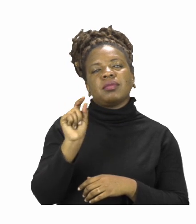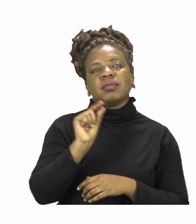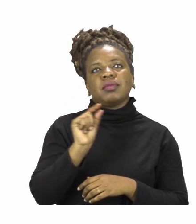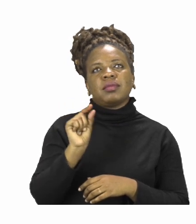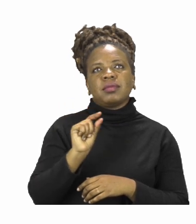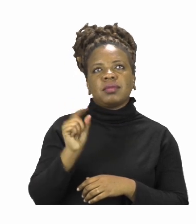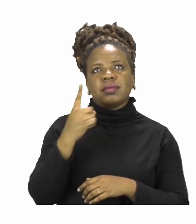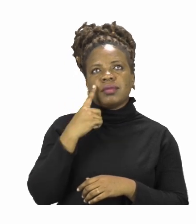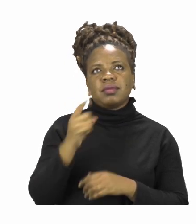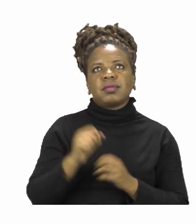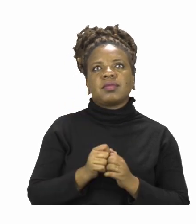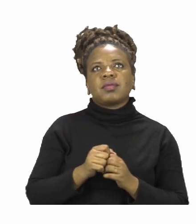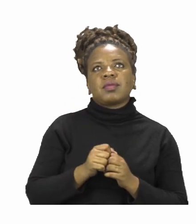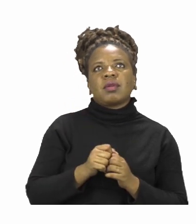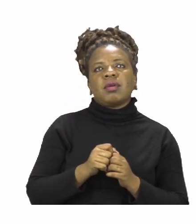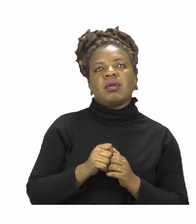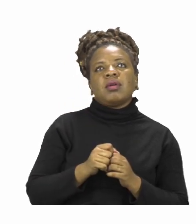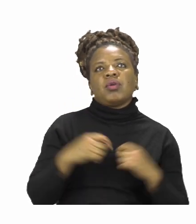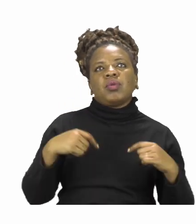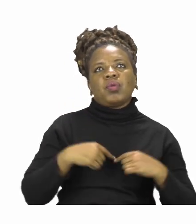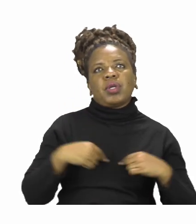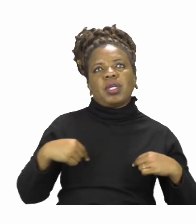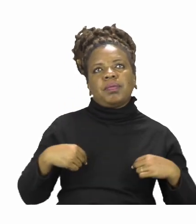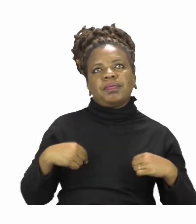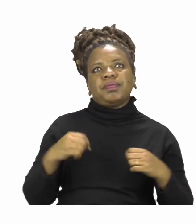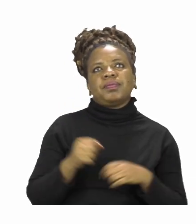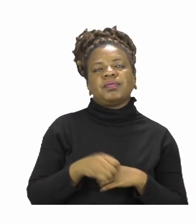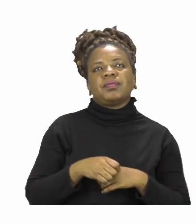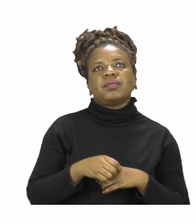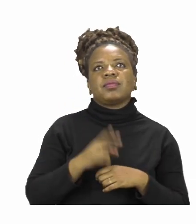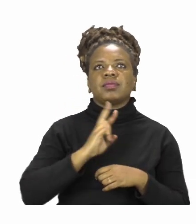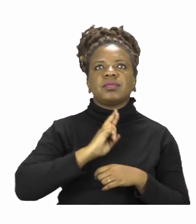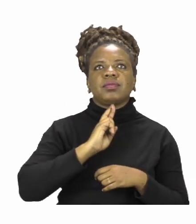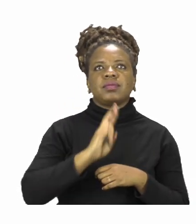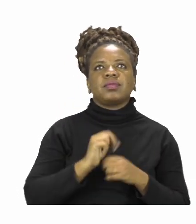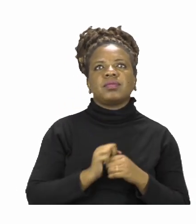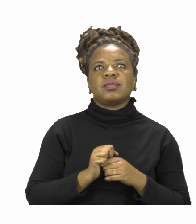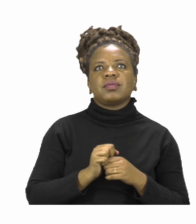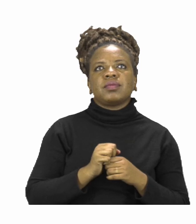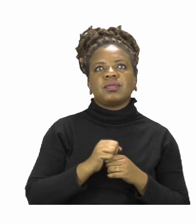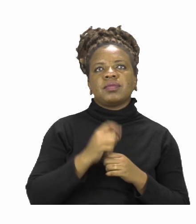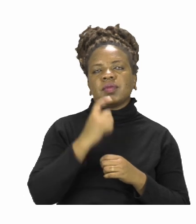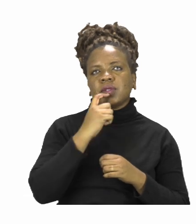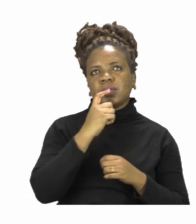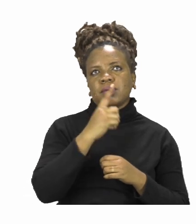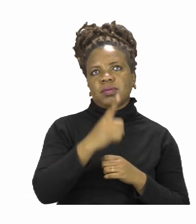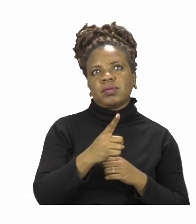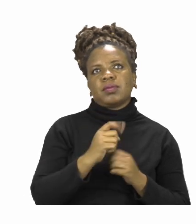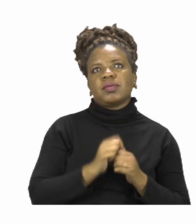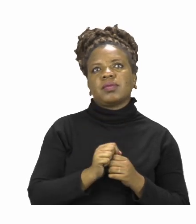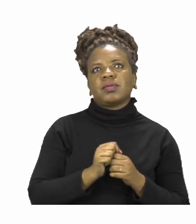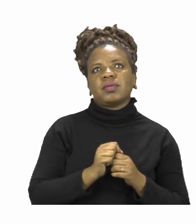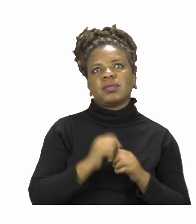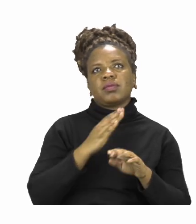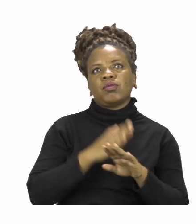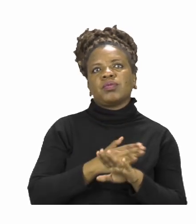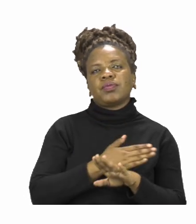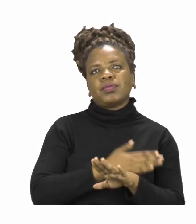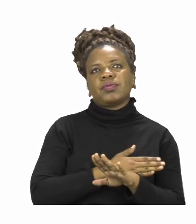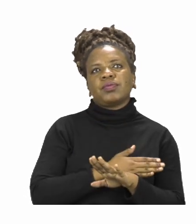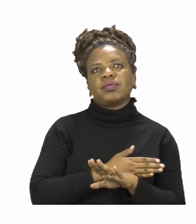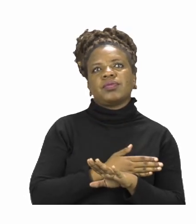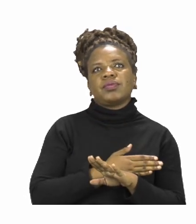We have the words we, are, said,